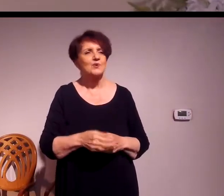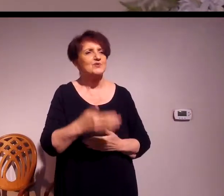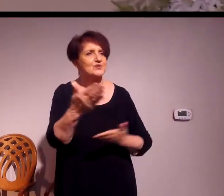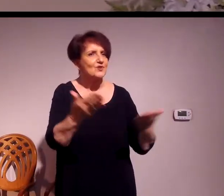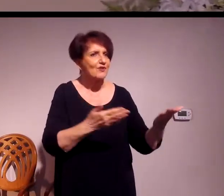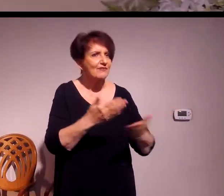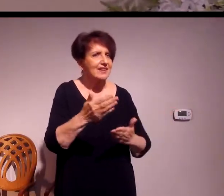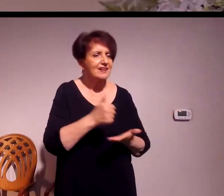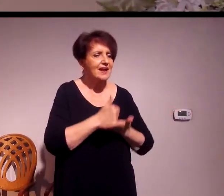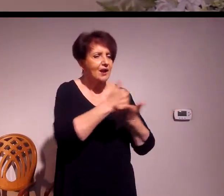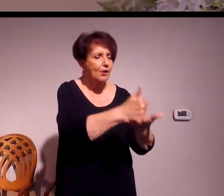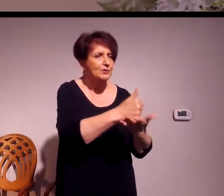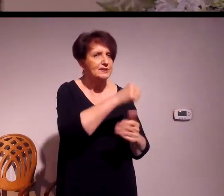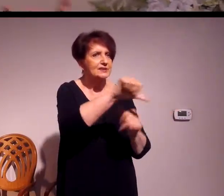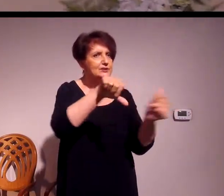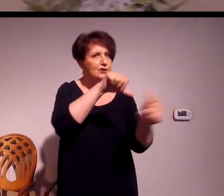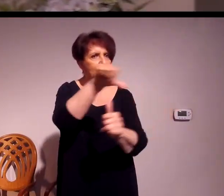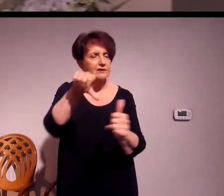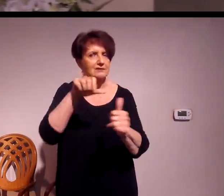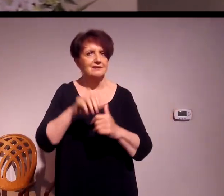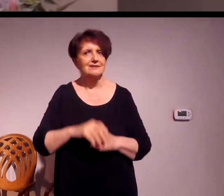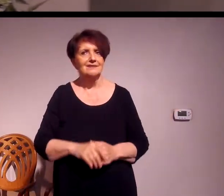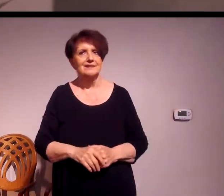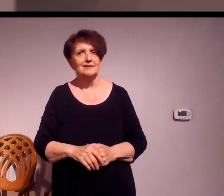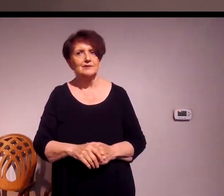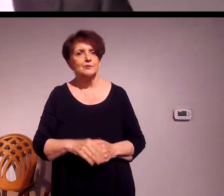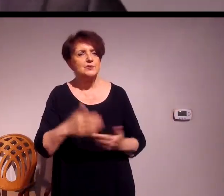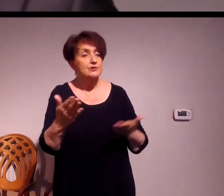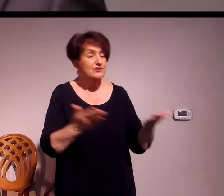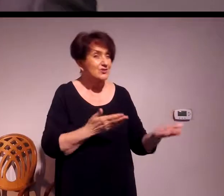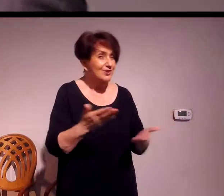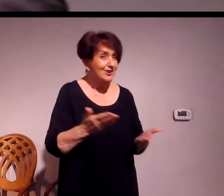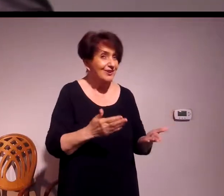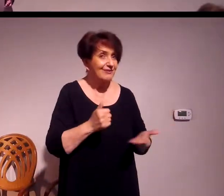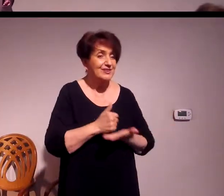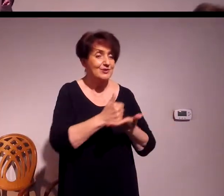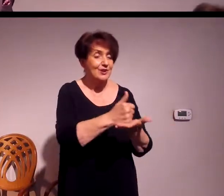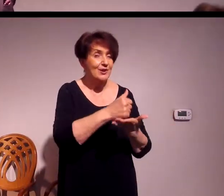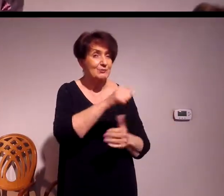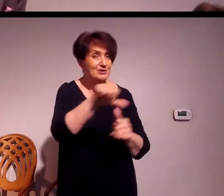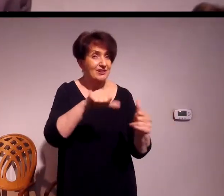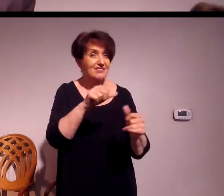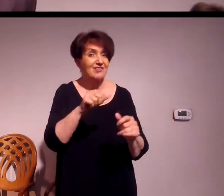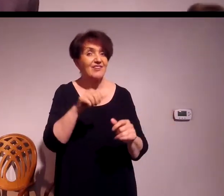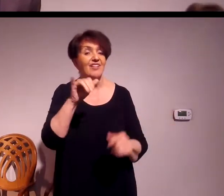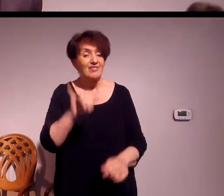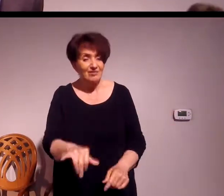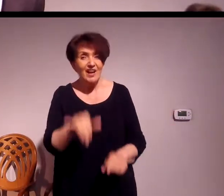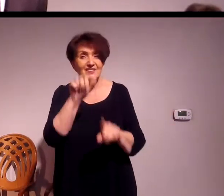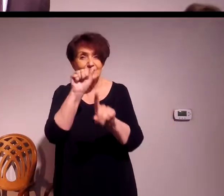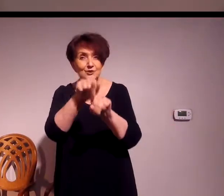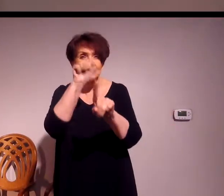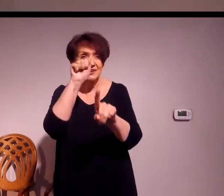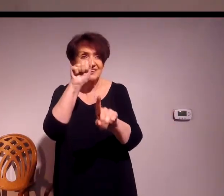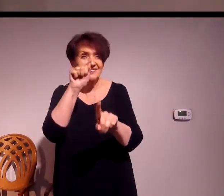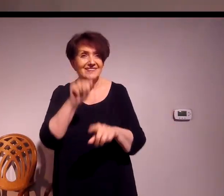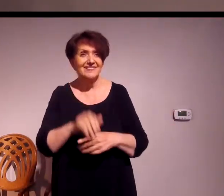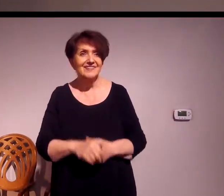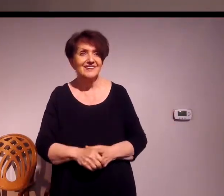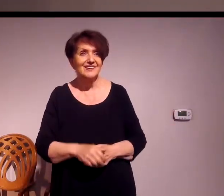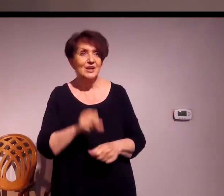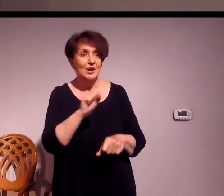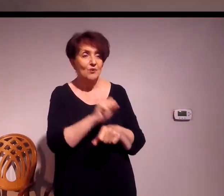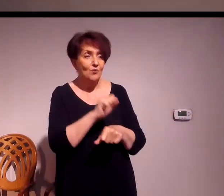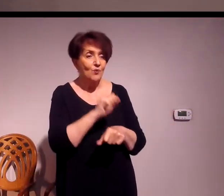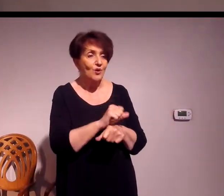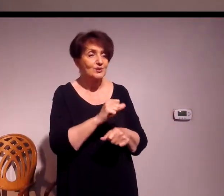We're helping each other. When you serve, when you help each other, that's the trick, folks. That's how it works. It works